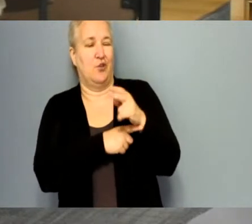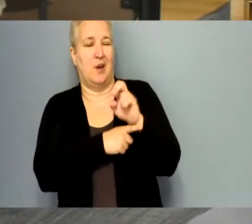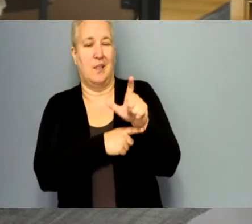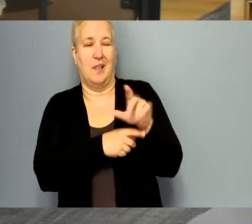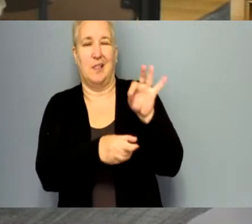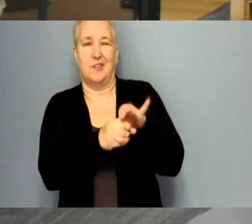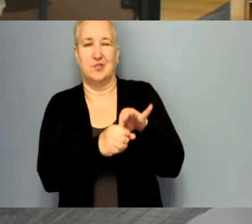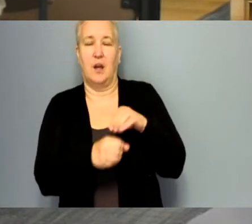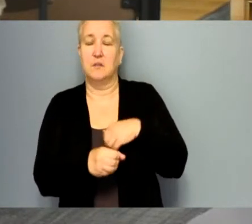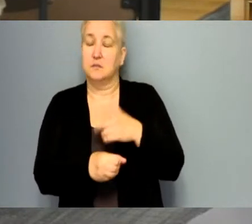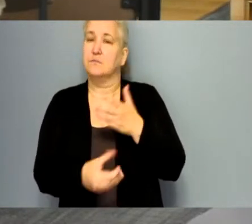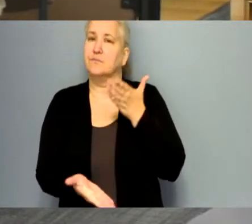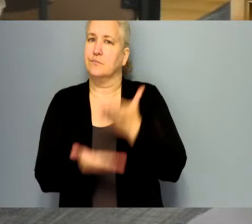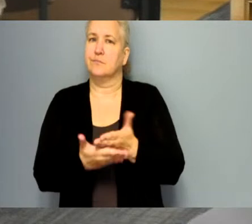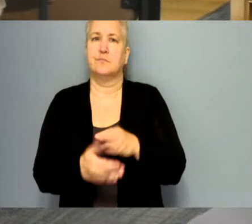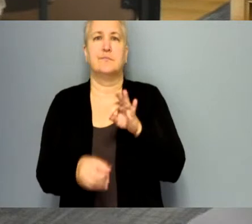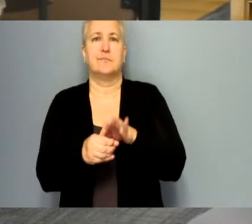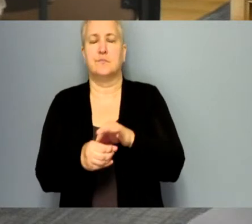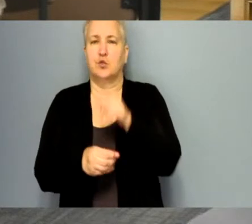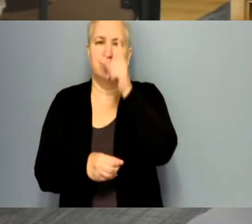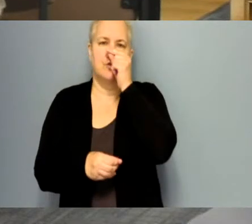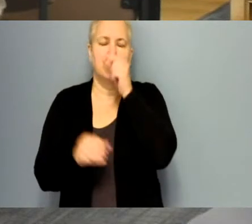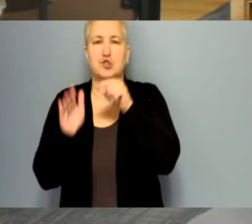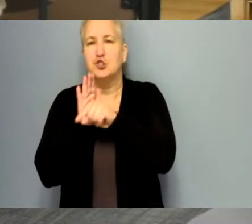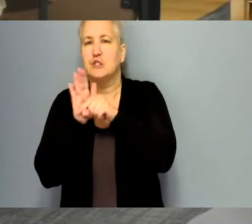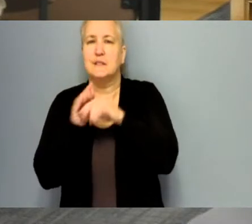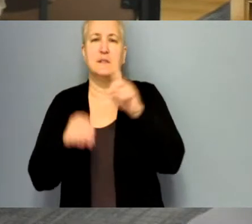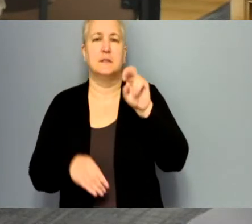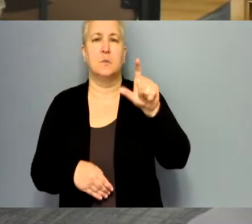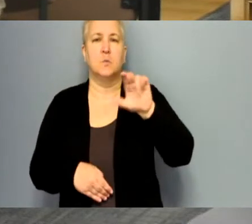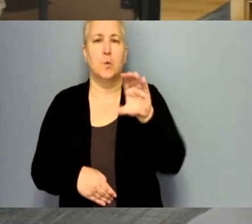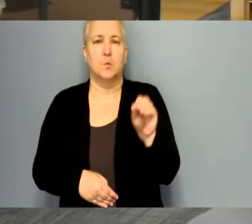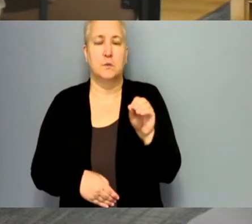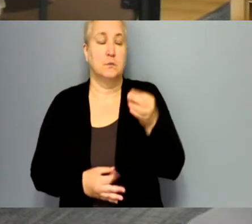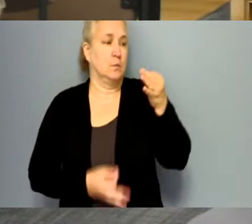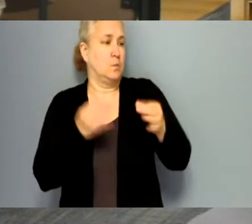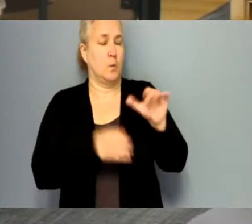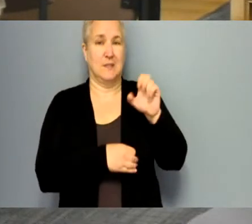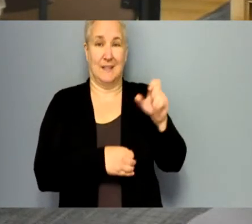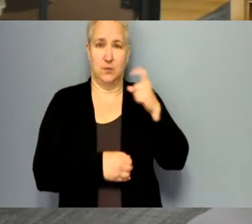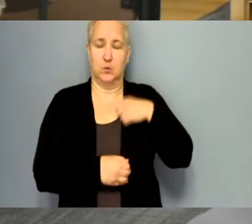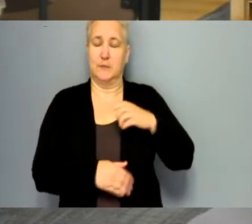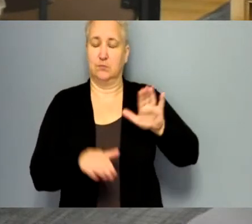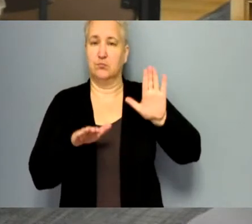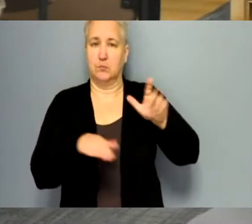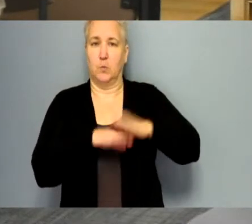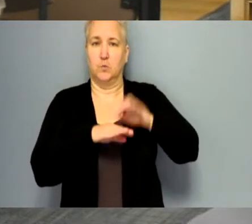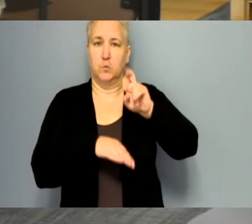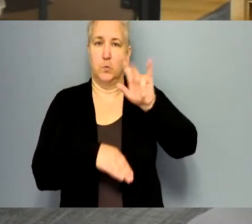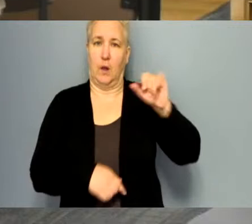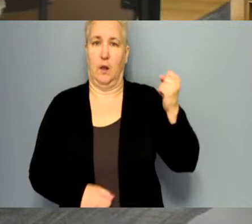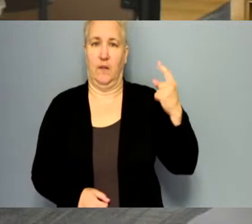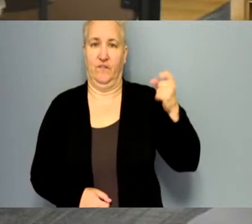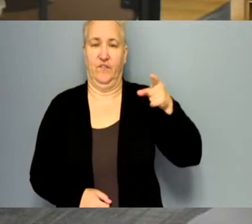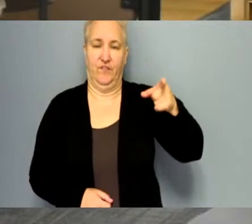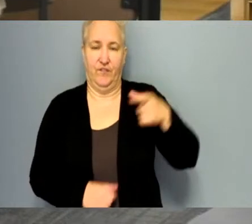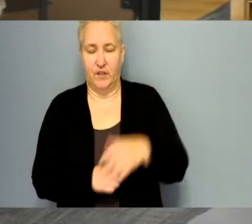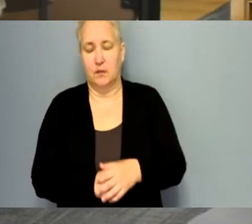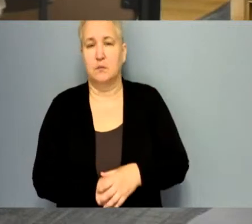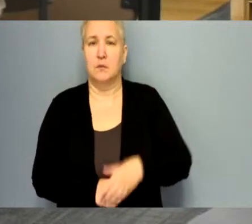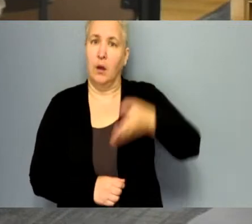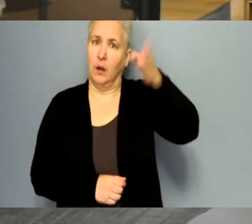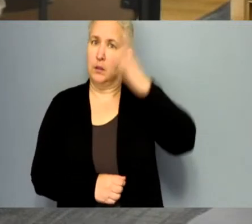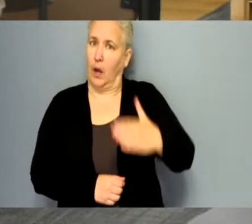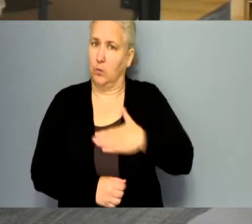evidence of electoral cheating in Delaware County. The court case will be heard on July 11. God